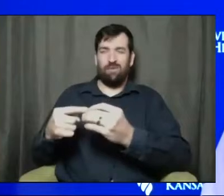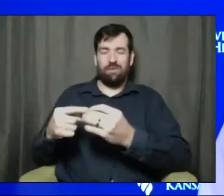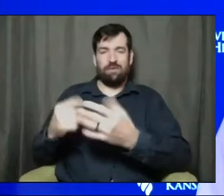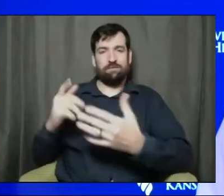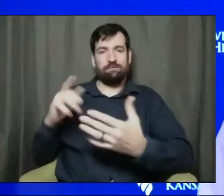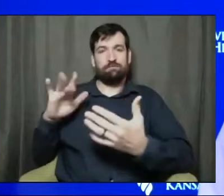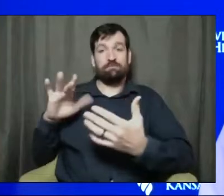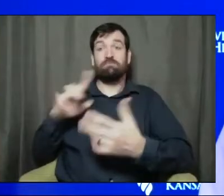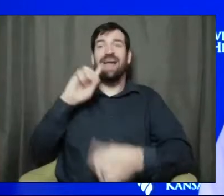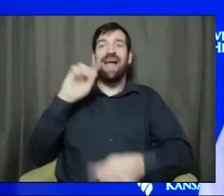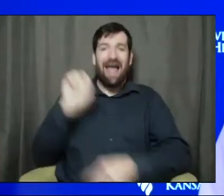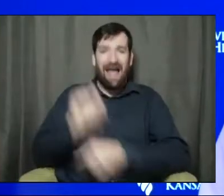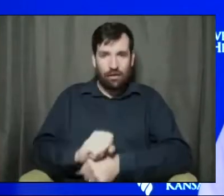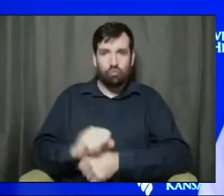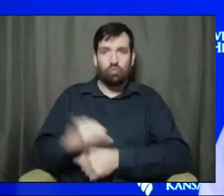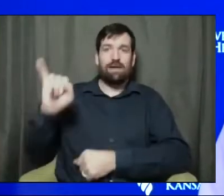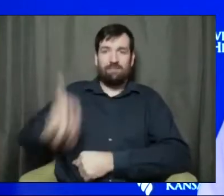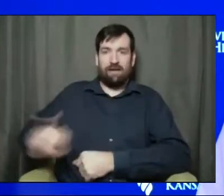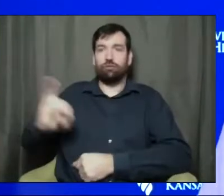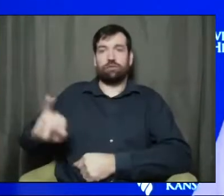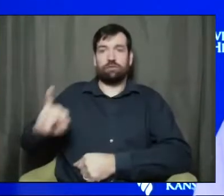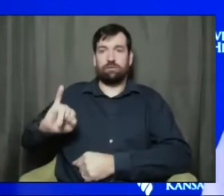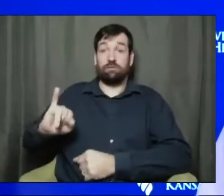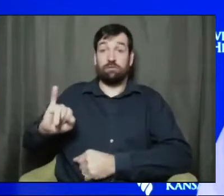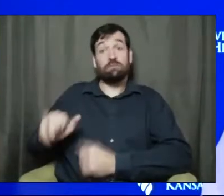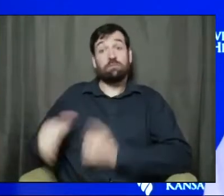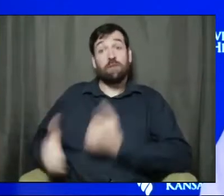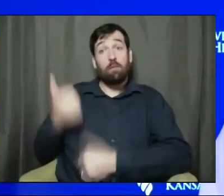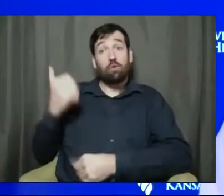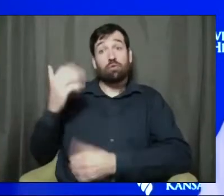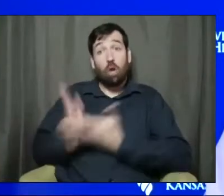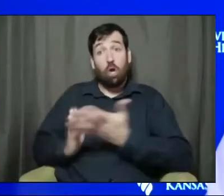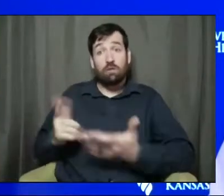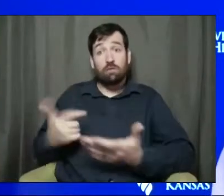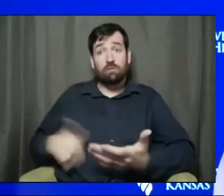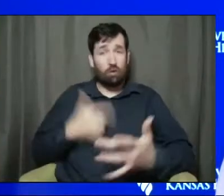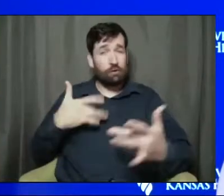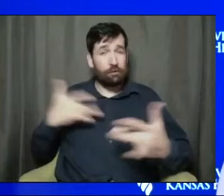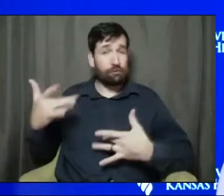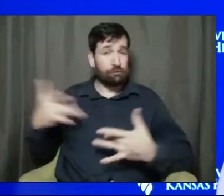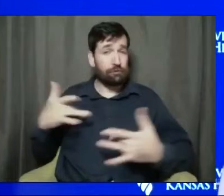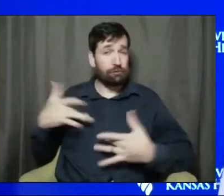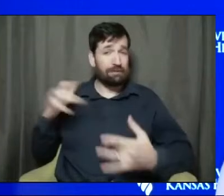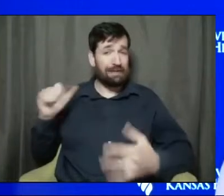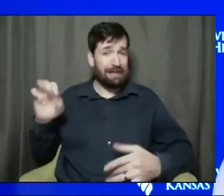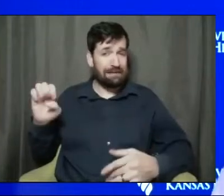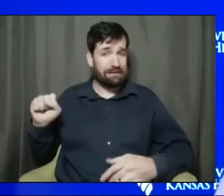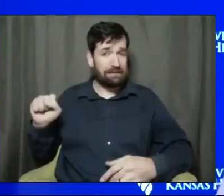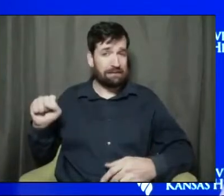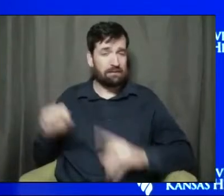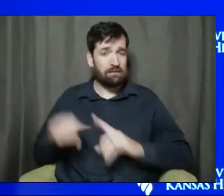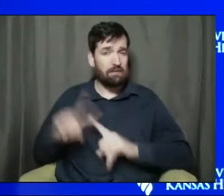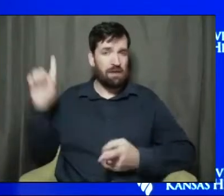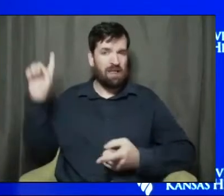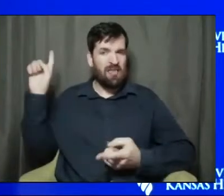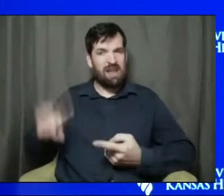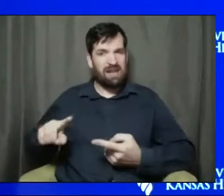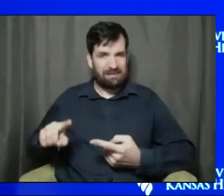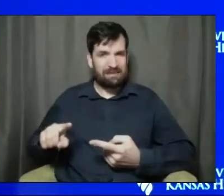infection, which for the most part, we are concerned with cases, but we aren't concerned as much with cases as we